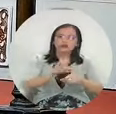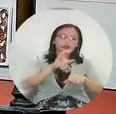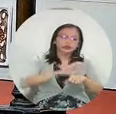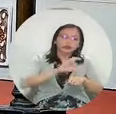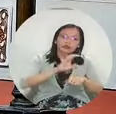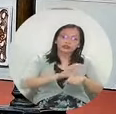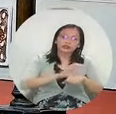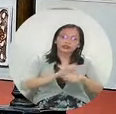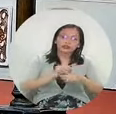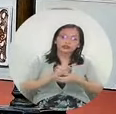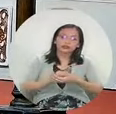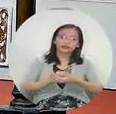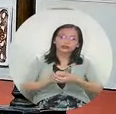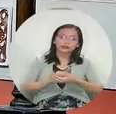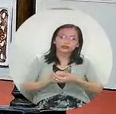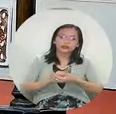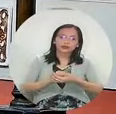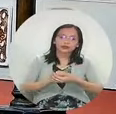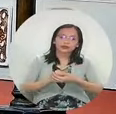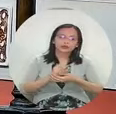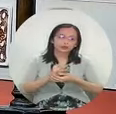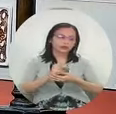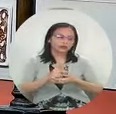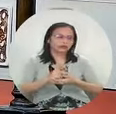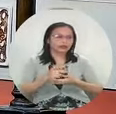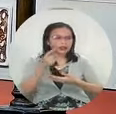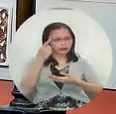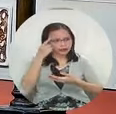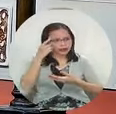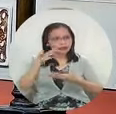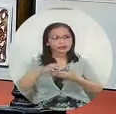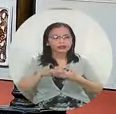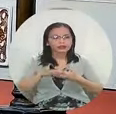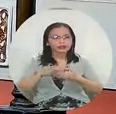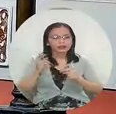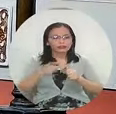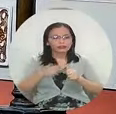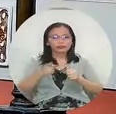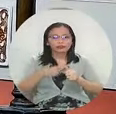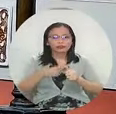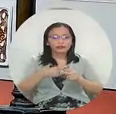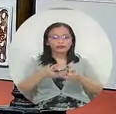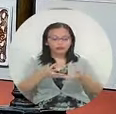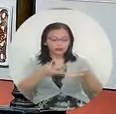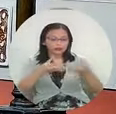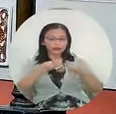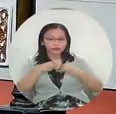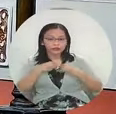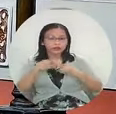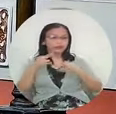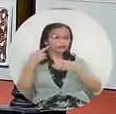Number one, if you accept that, you will be compared to the original pastor.